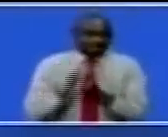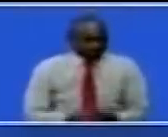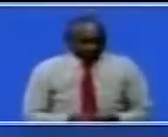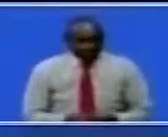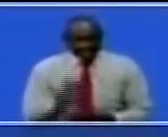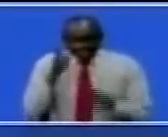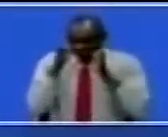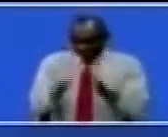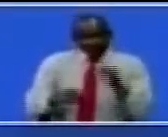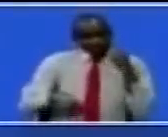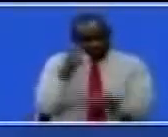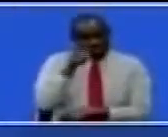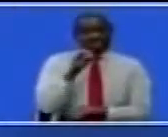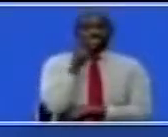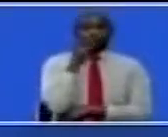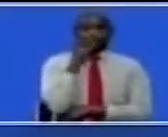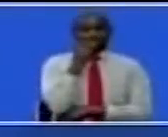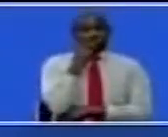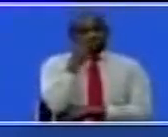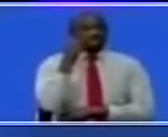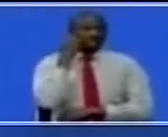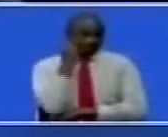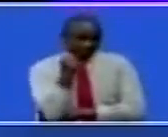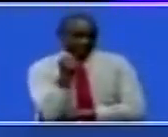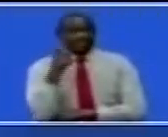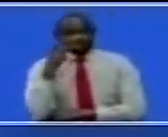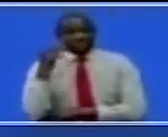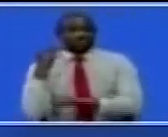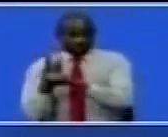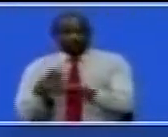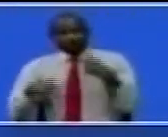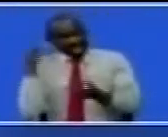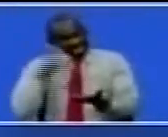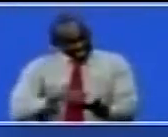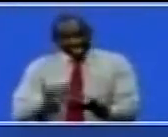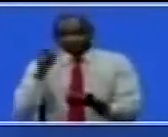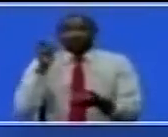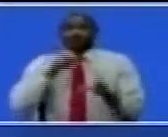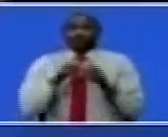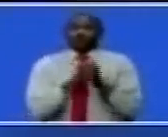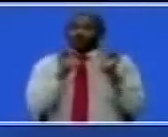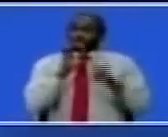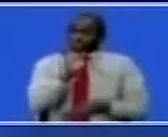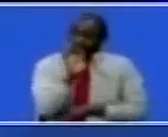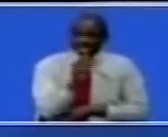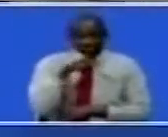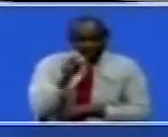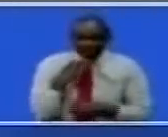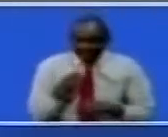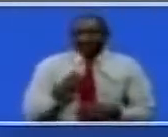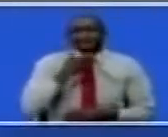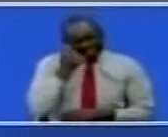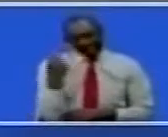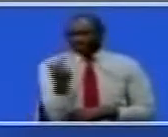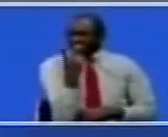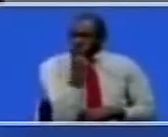Carter ambaye alishinda taji hilo mwaka 2005 na mwaka 2012 anajiunga na nahodha wake Richie Macao kama wachezaji pekee